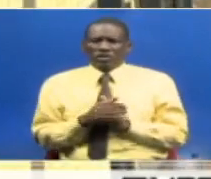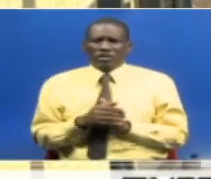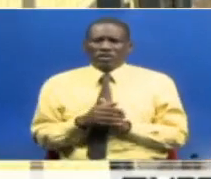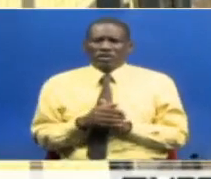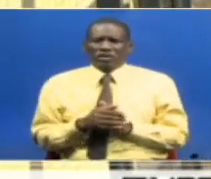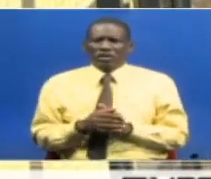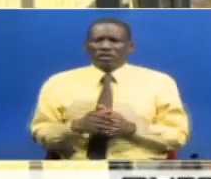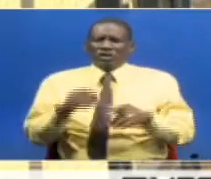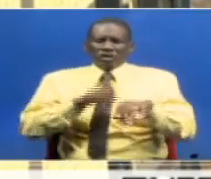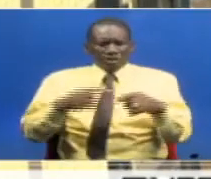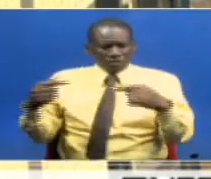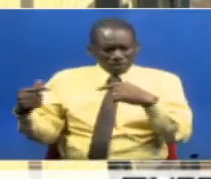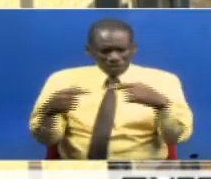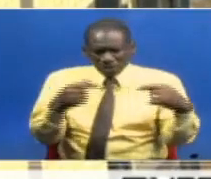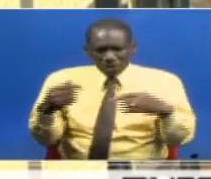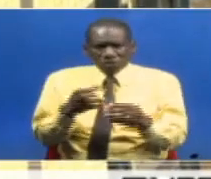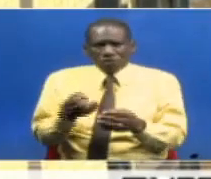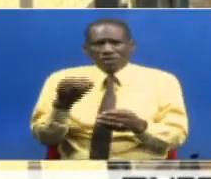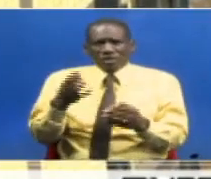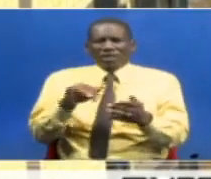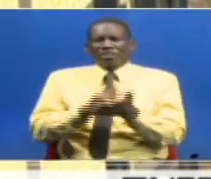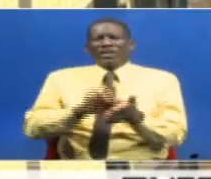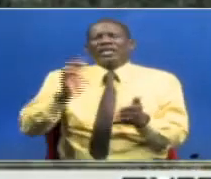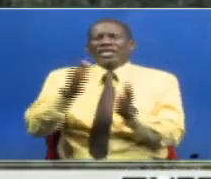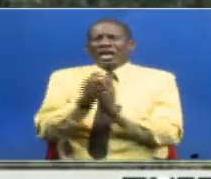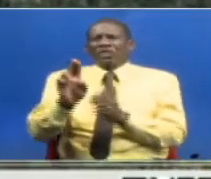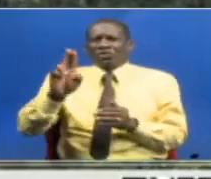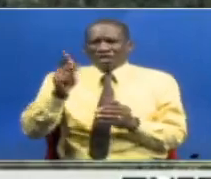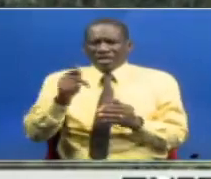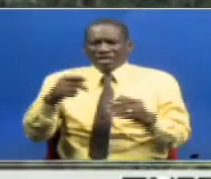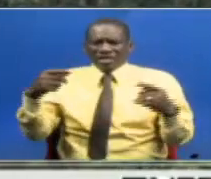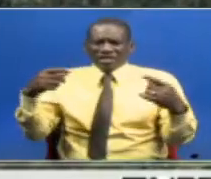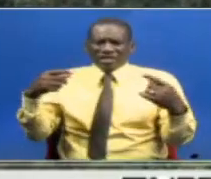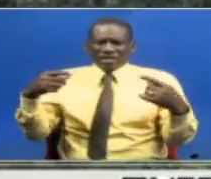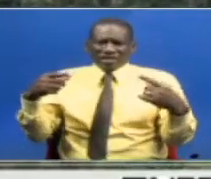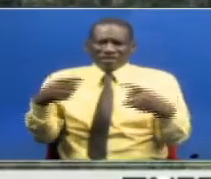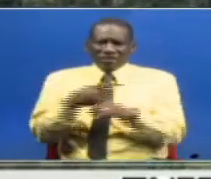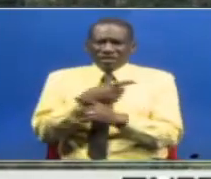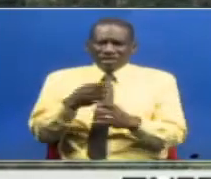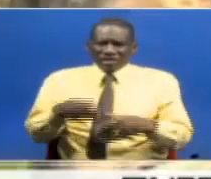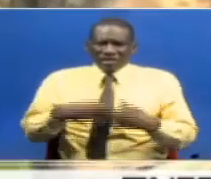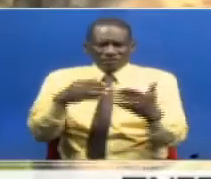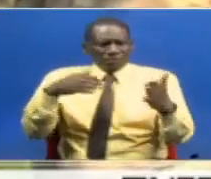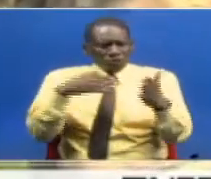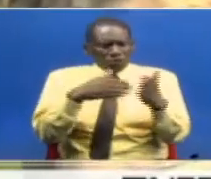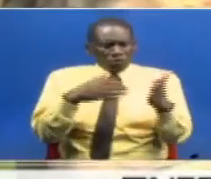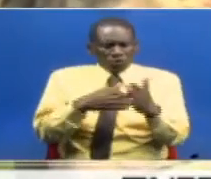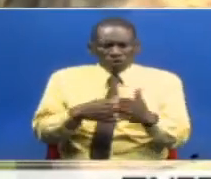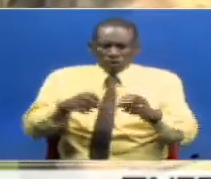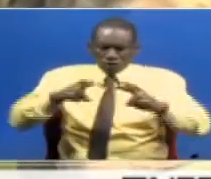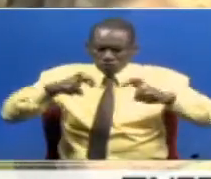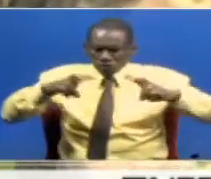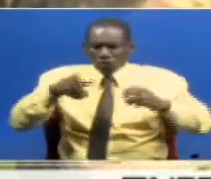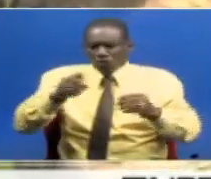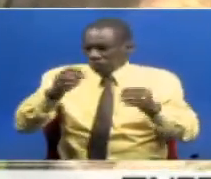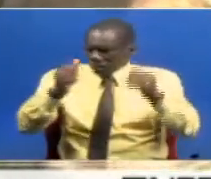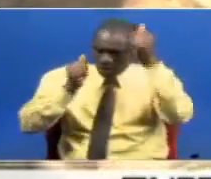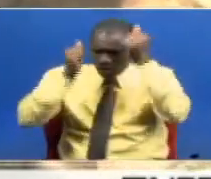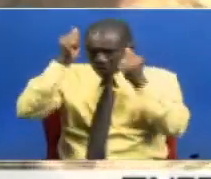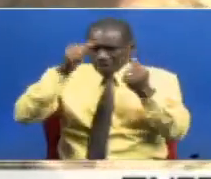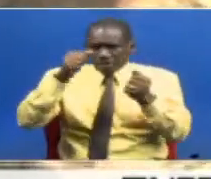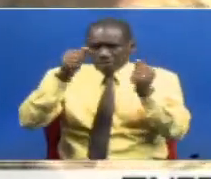While the argument had previously been that Kenya and the UK's different legal systems presented an obstacle in prosecuting the soldiers and that the